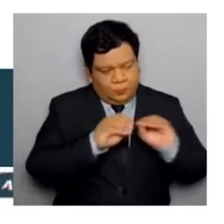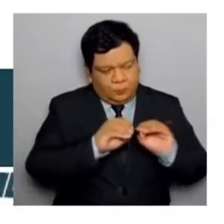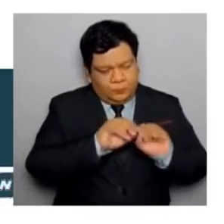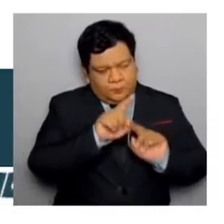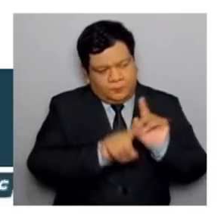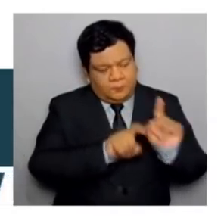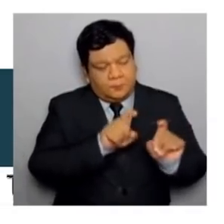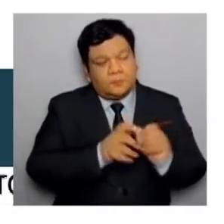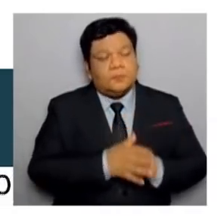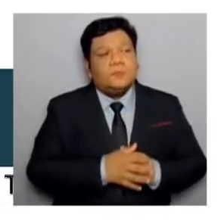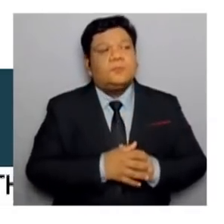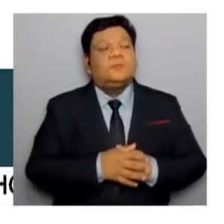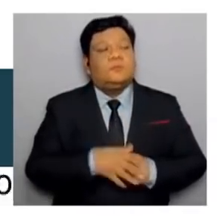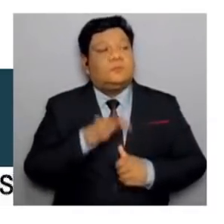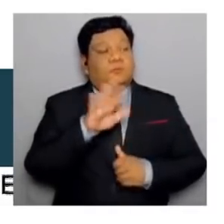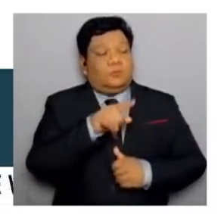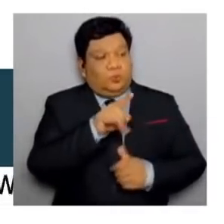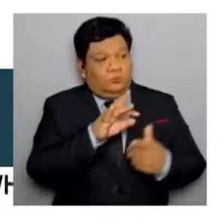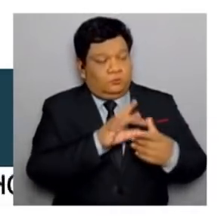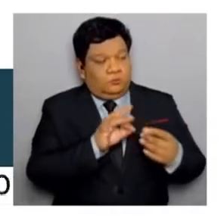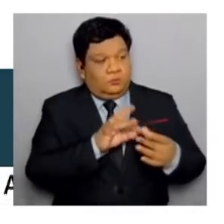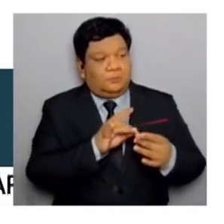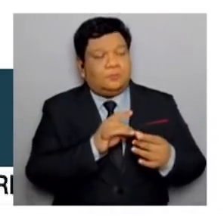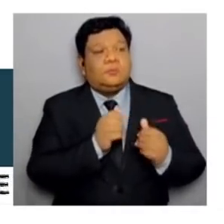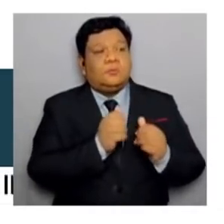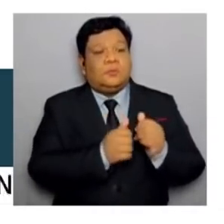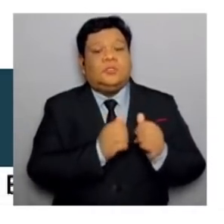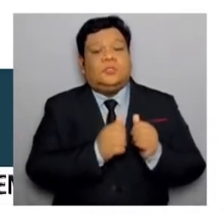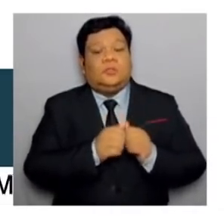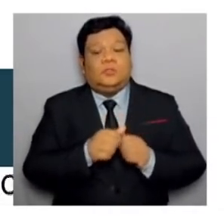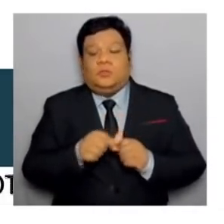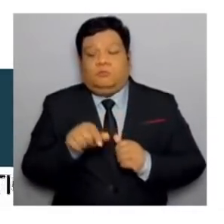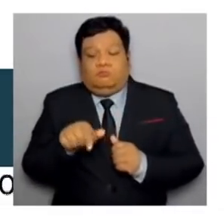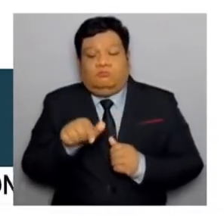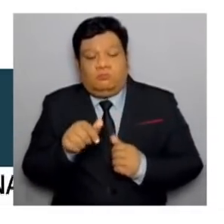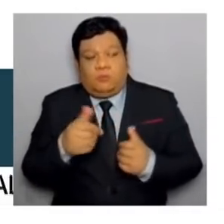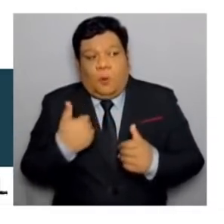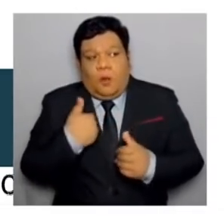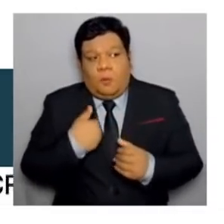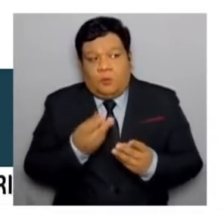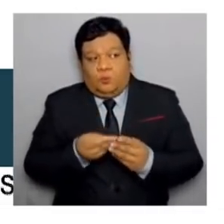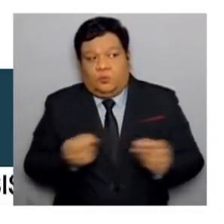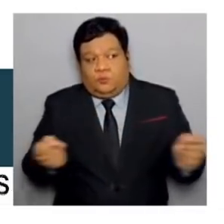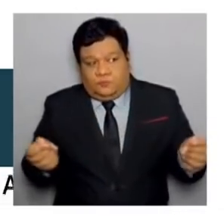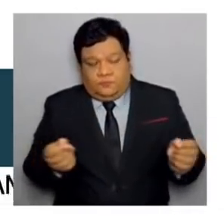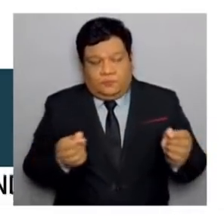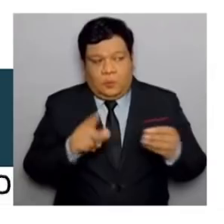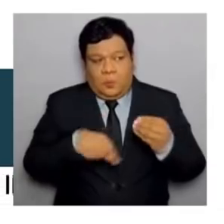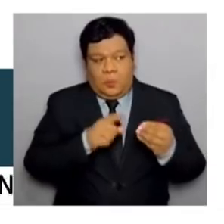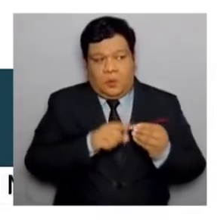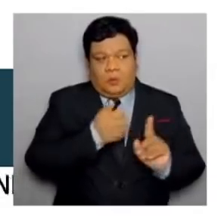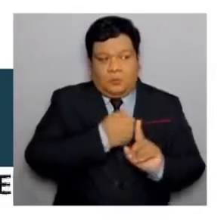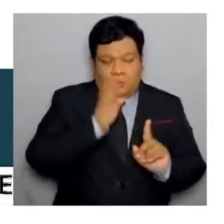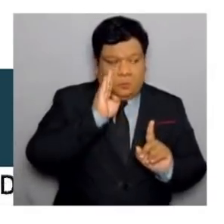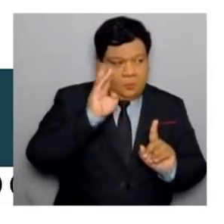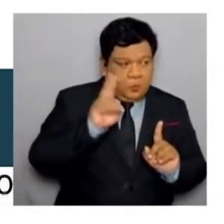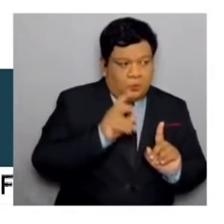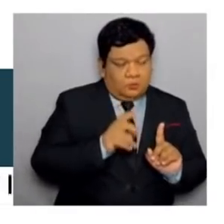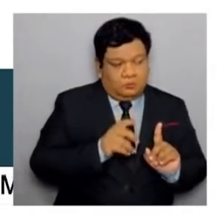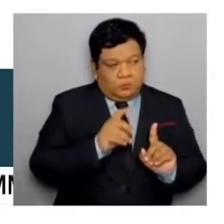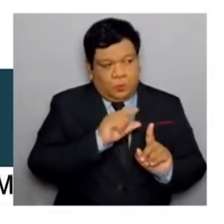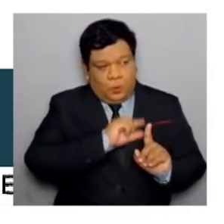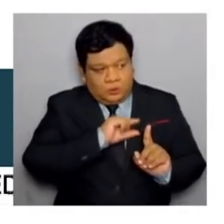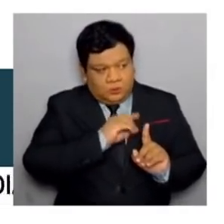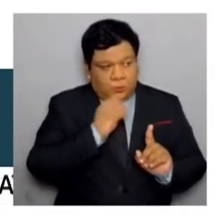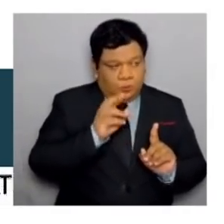Attorney Marañon, are you saying that until this issue is resolved, do you think that everything that emanates from